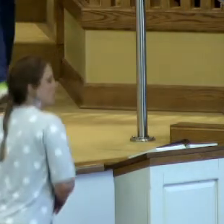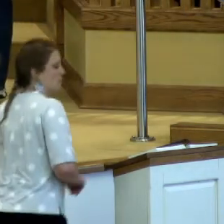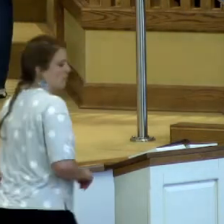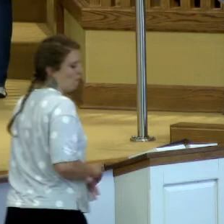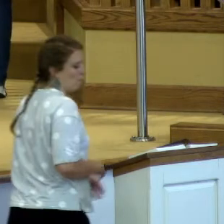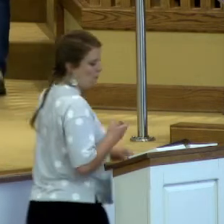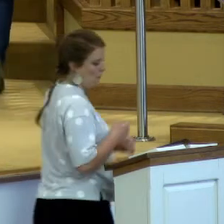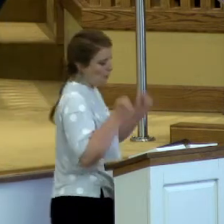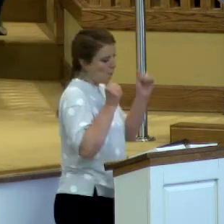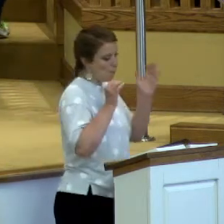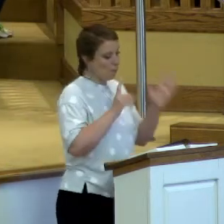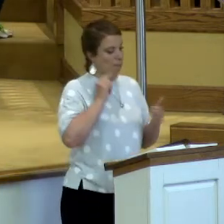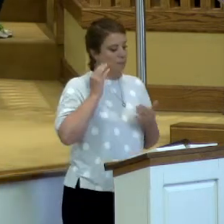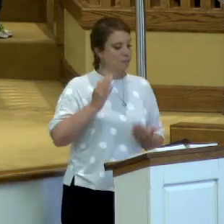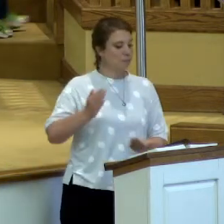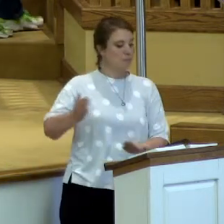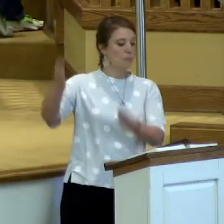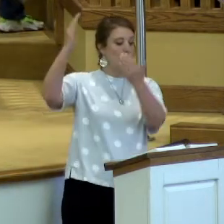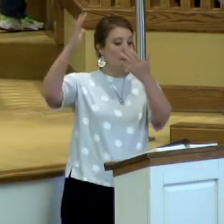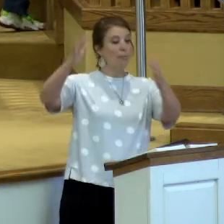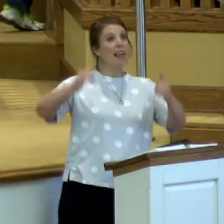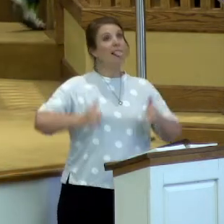my Redeemer is he.